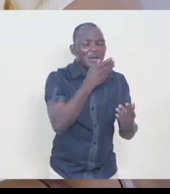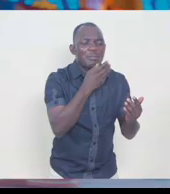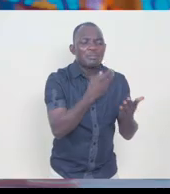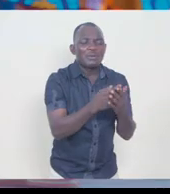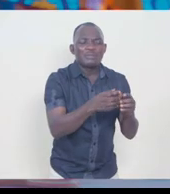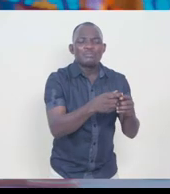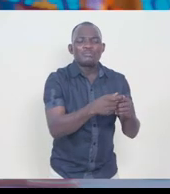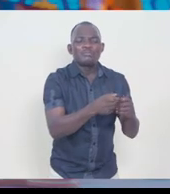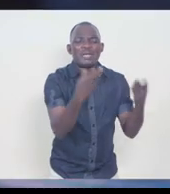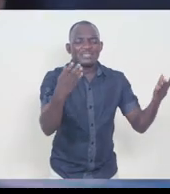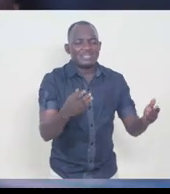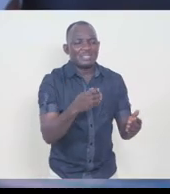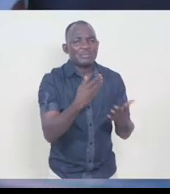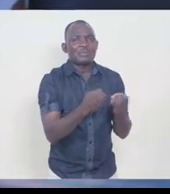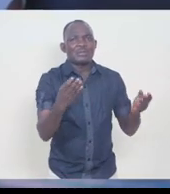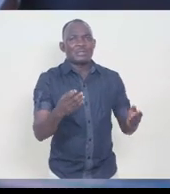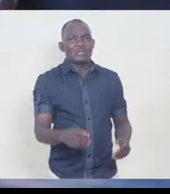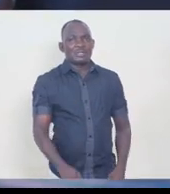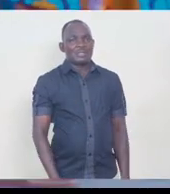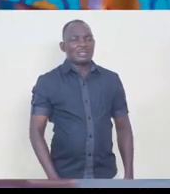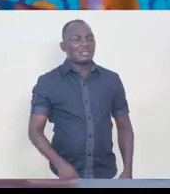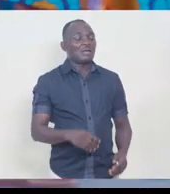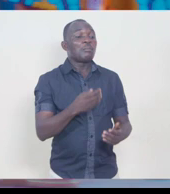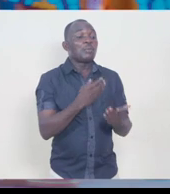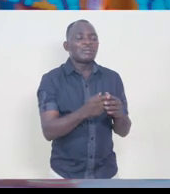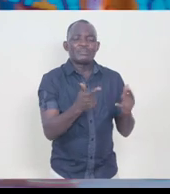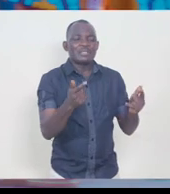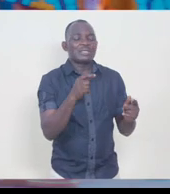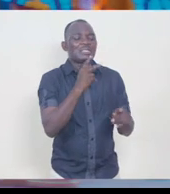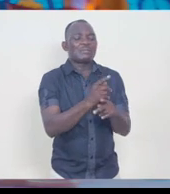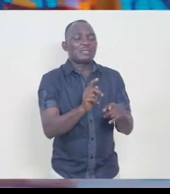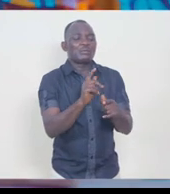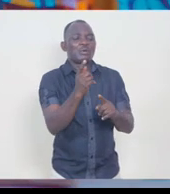today? Yeah, at least it'll last us for this week. Oh!